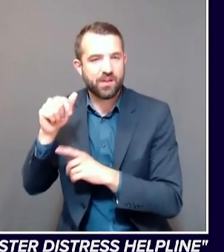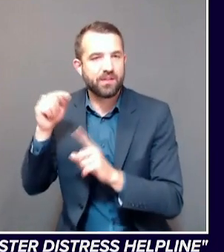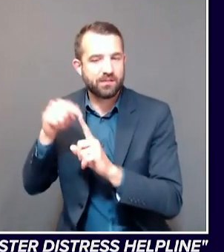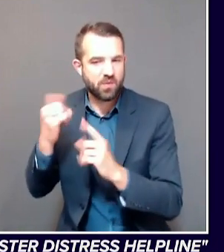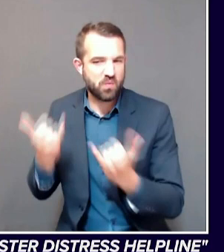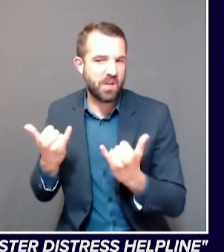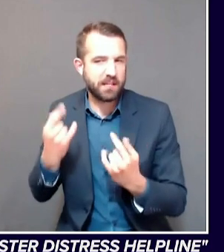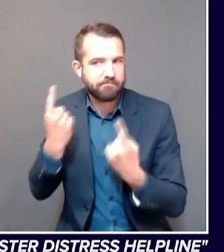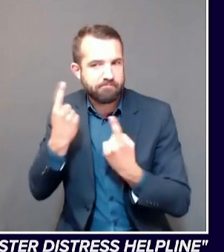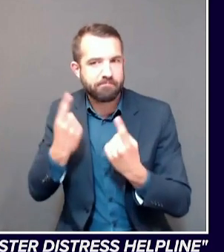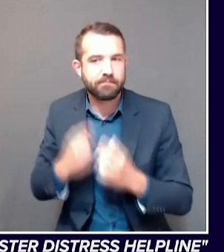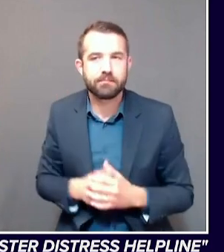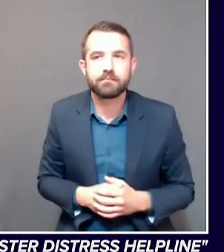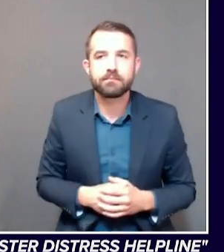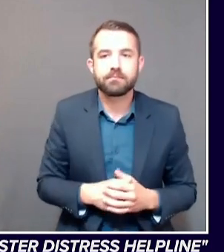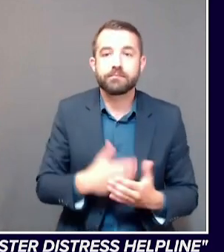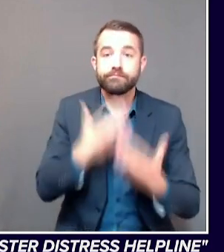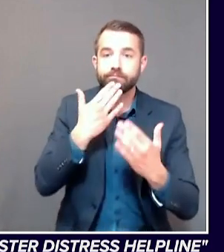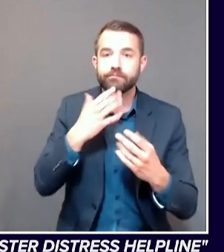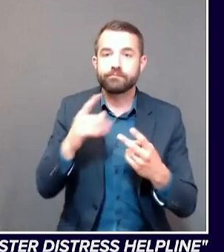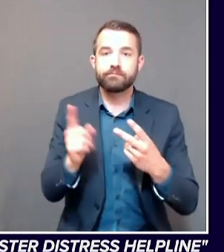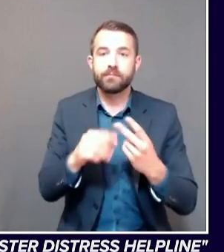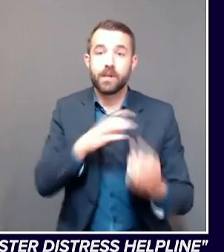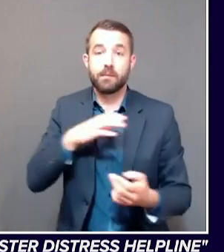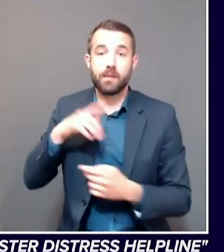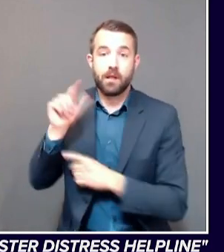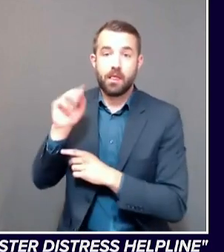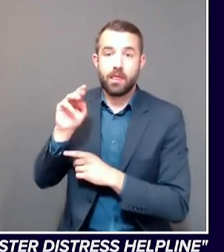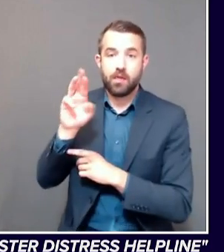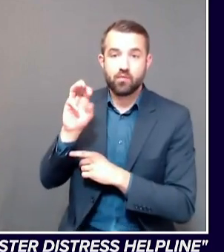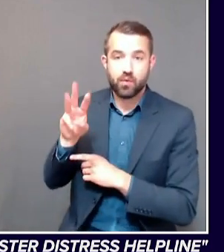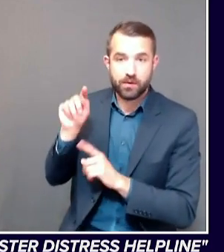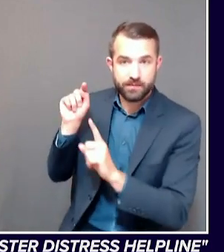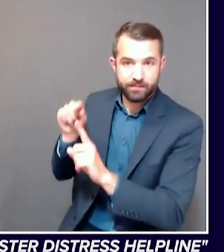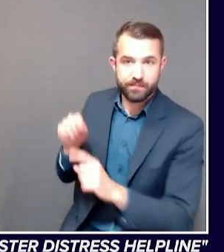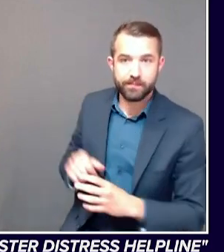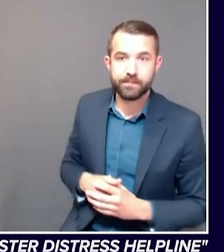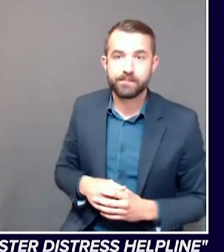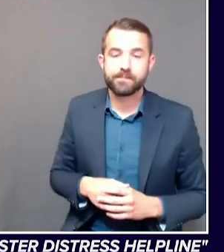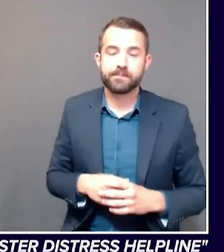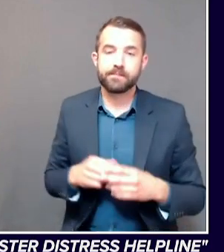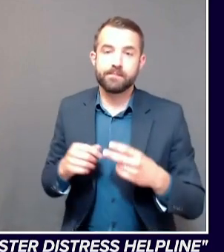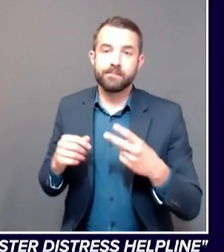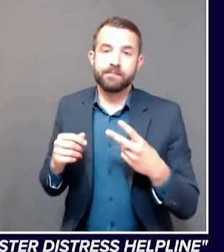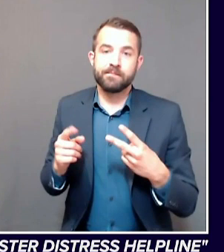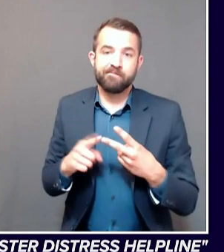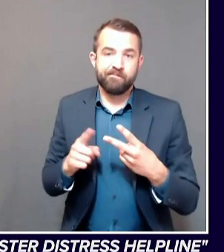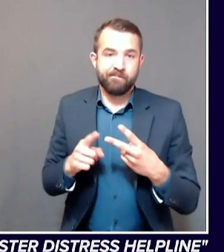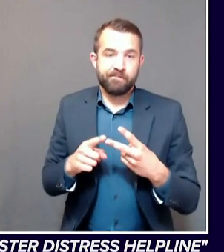Thank you. And for Commissioner Lambrou, I was wondering if you could tell us a little bit more about what the